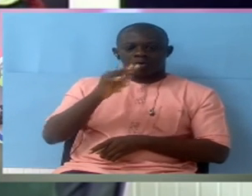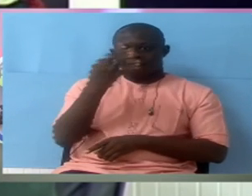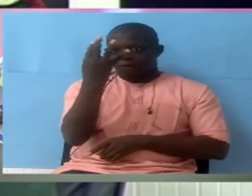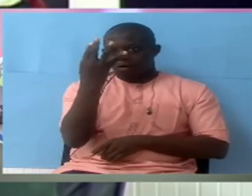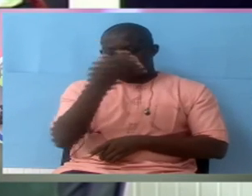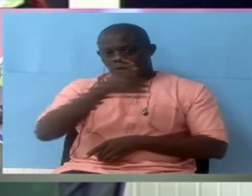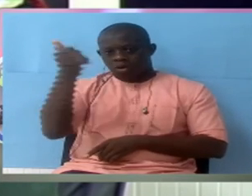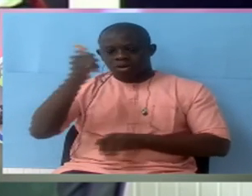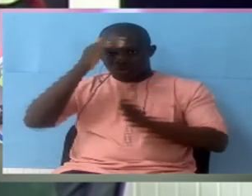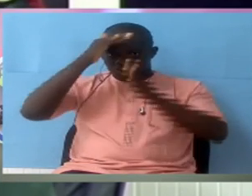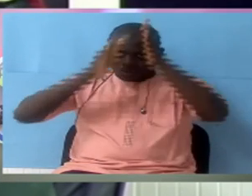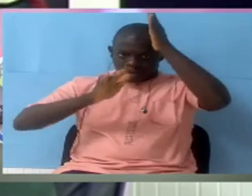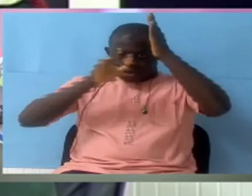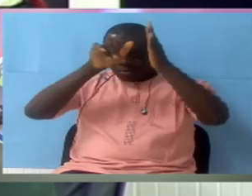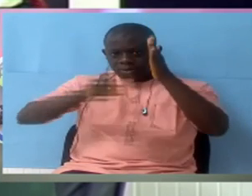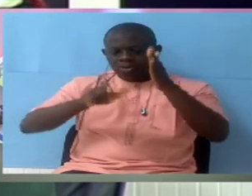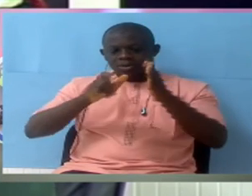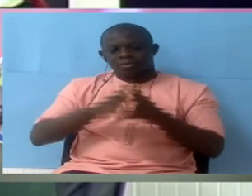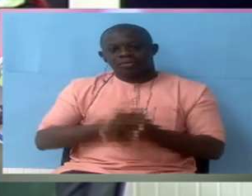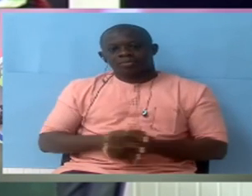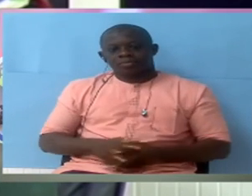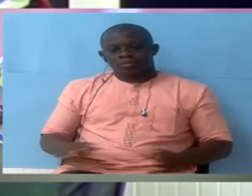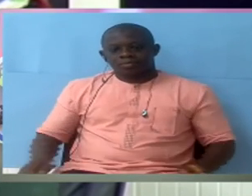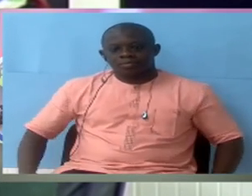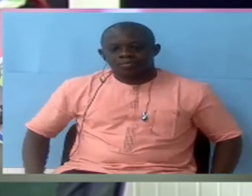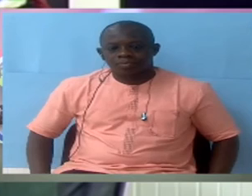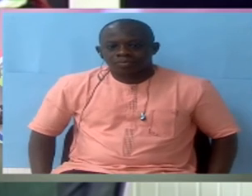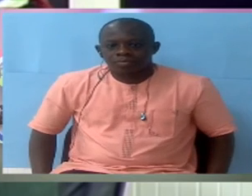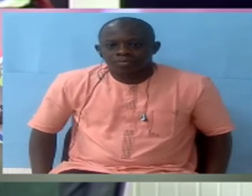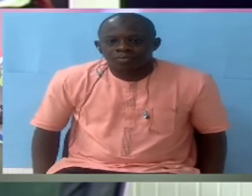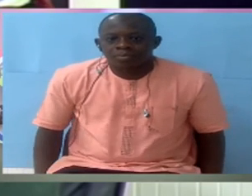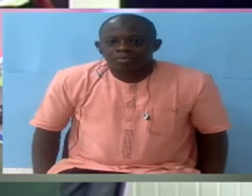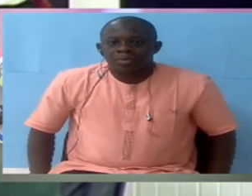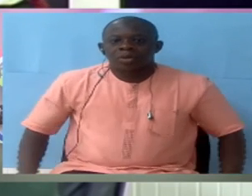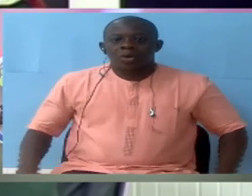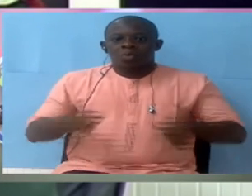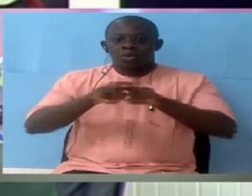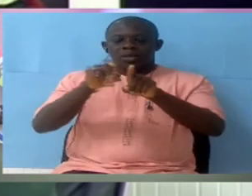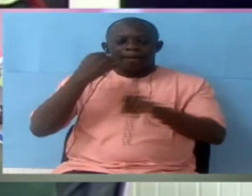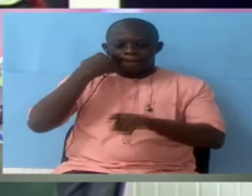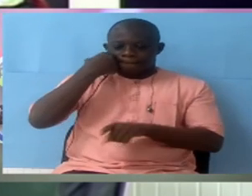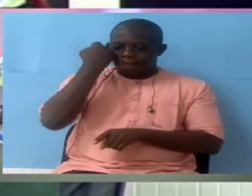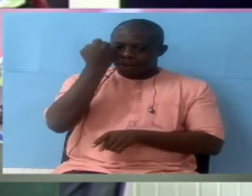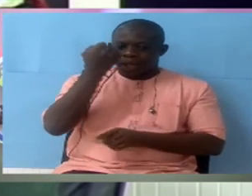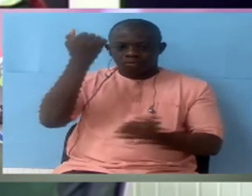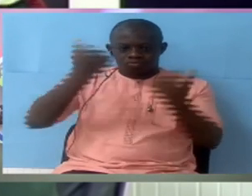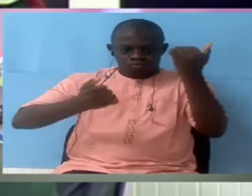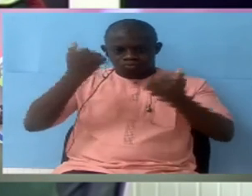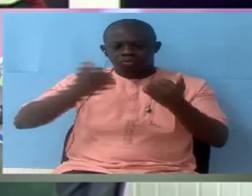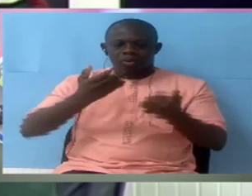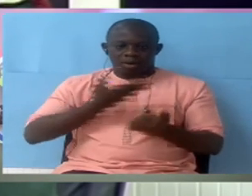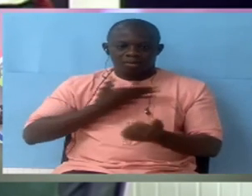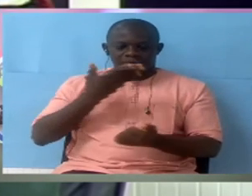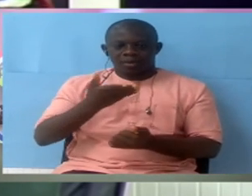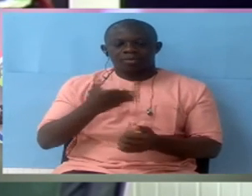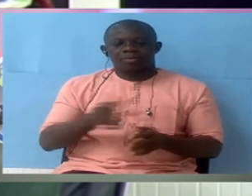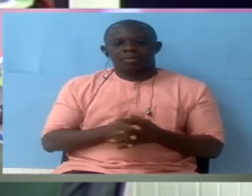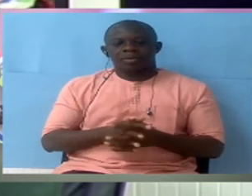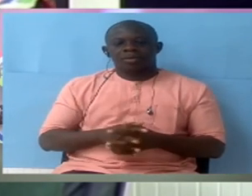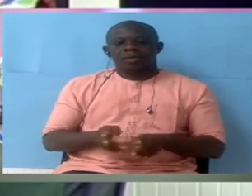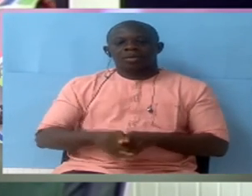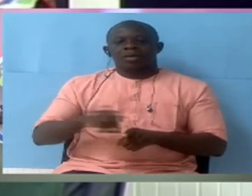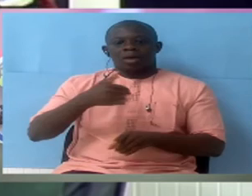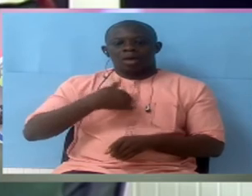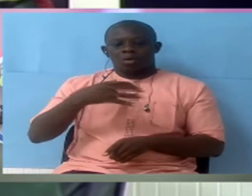gis yenen ñenenti soldat. With a black Land Rover. Ñu ngi amé Land Rover moto bu ñuul. I wanted